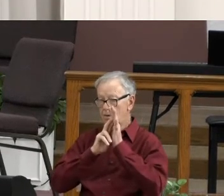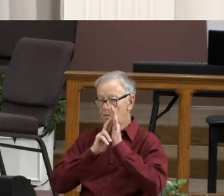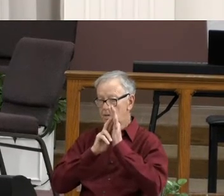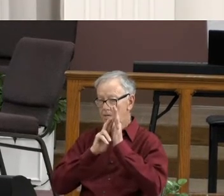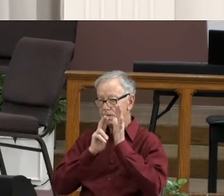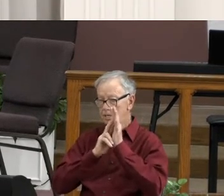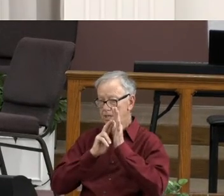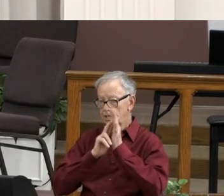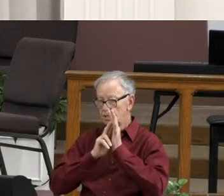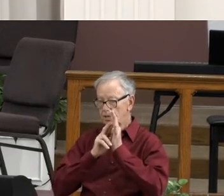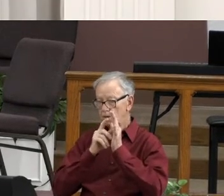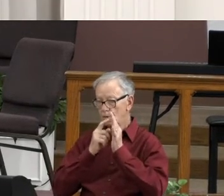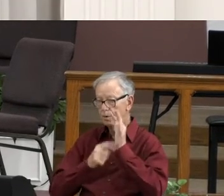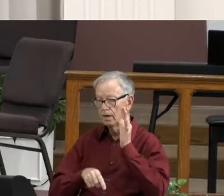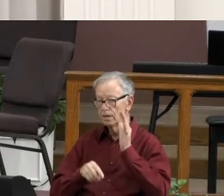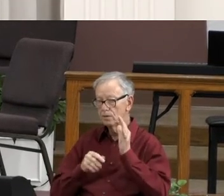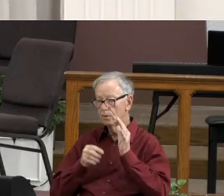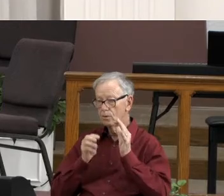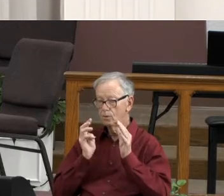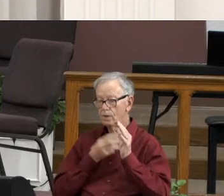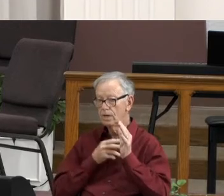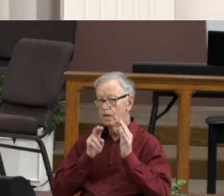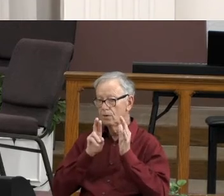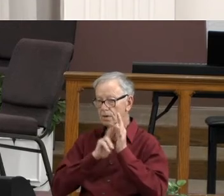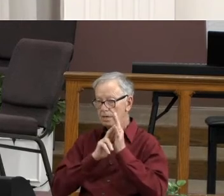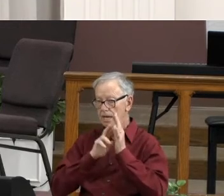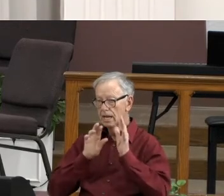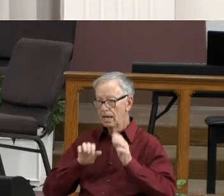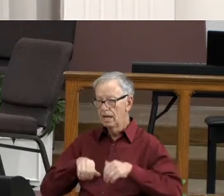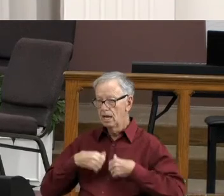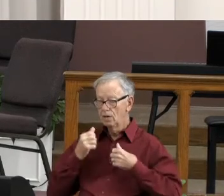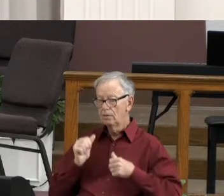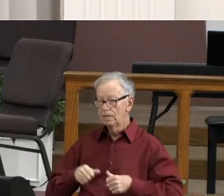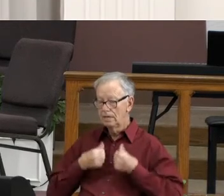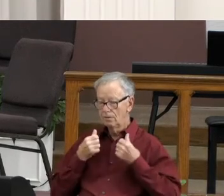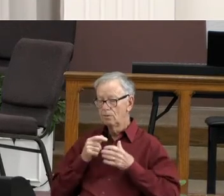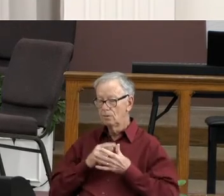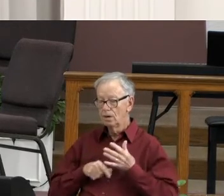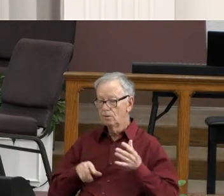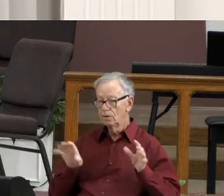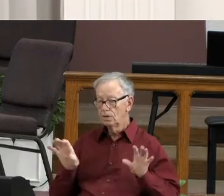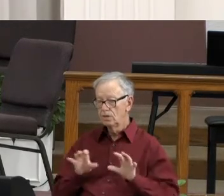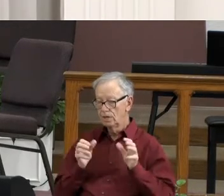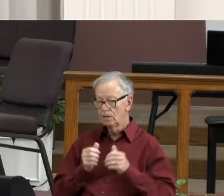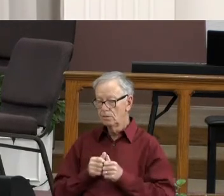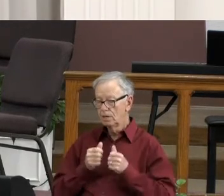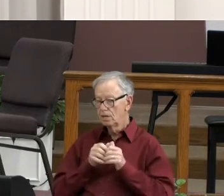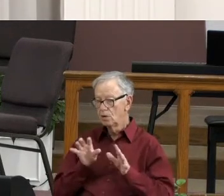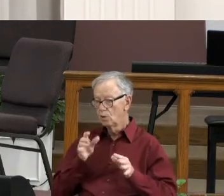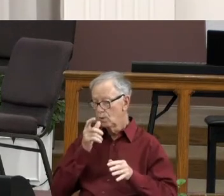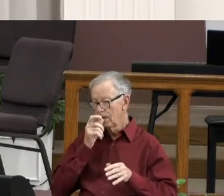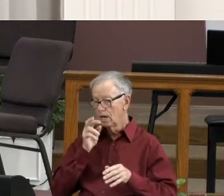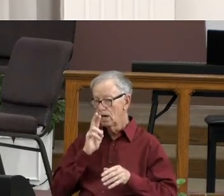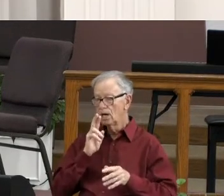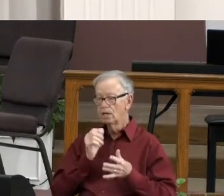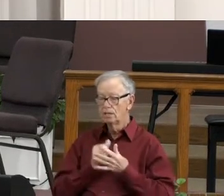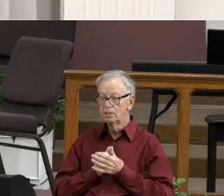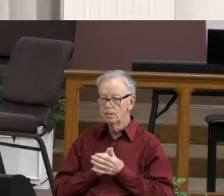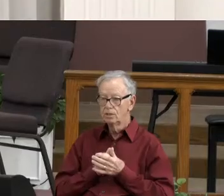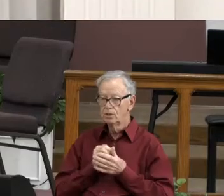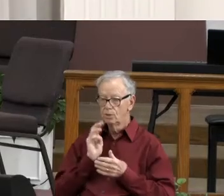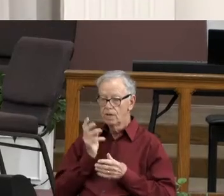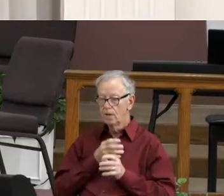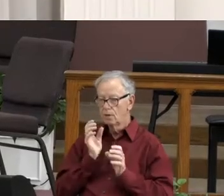What are we representing with how we live, with what we're doing, with who we are? We